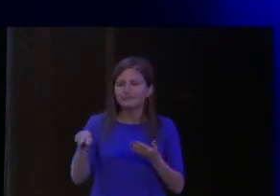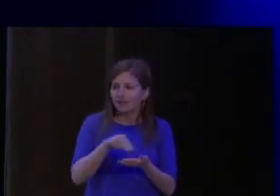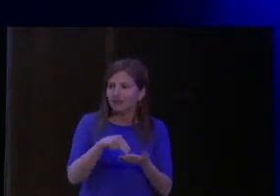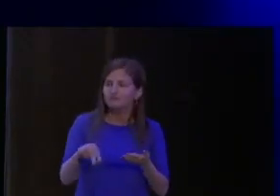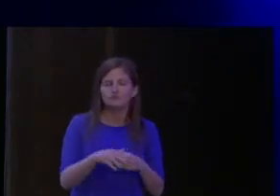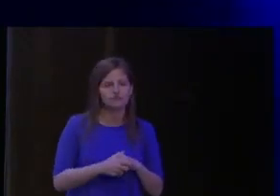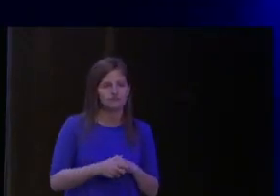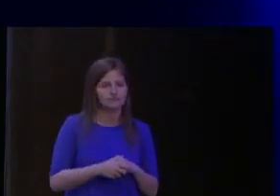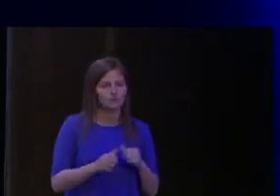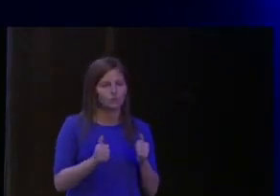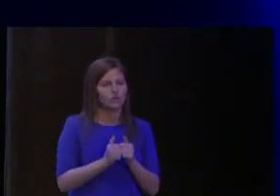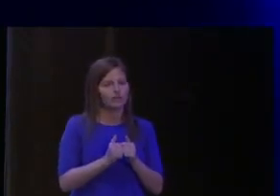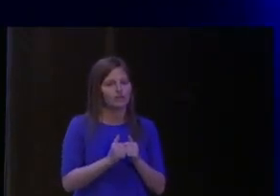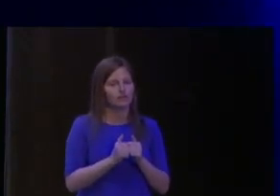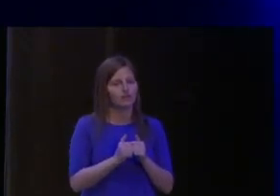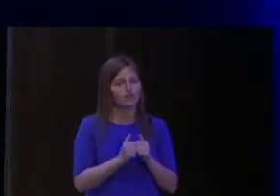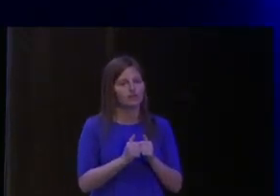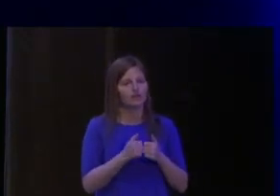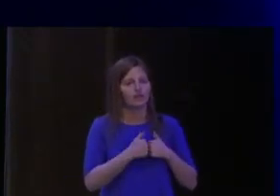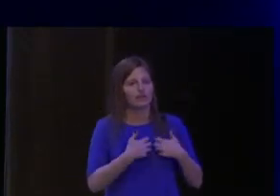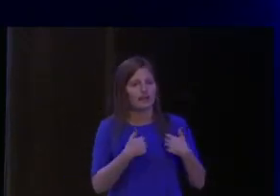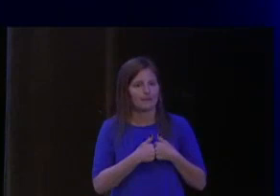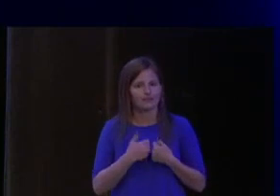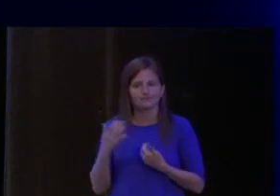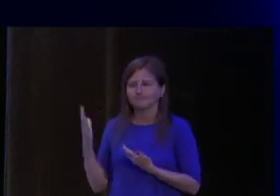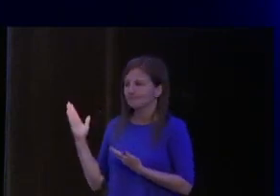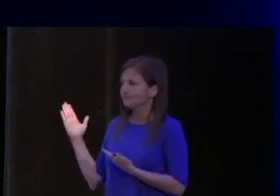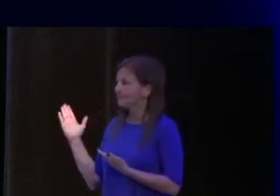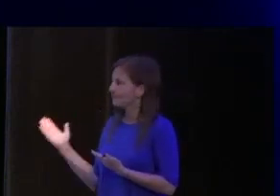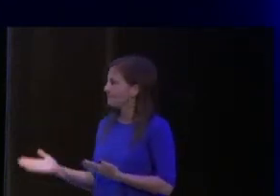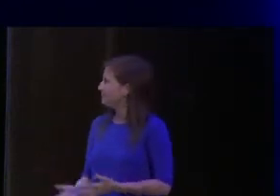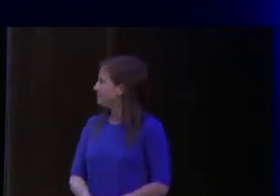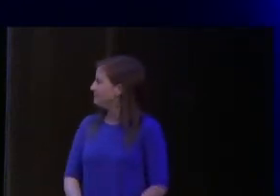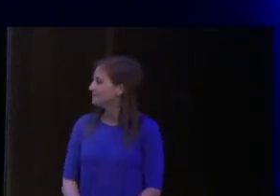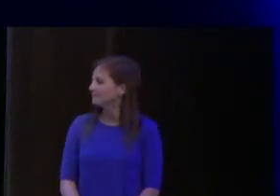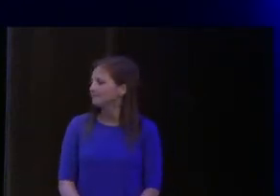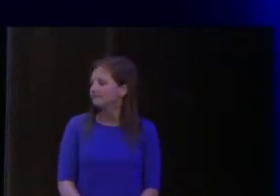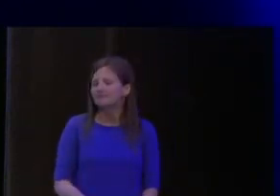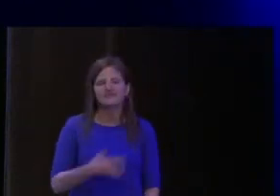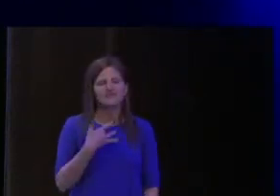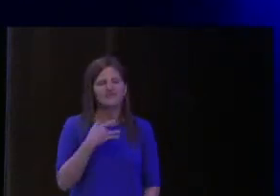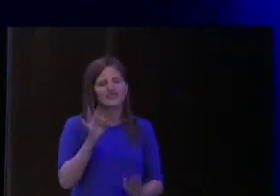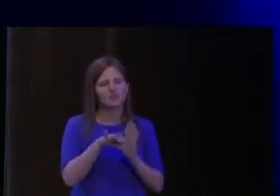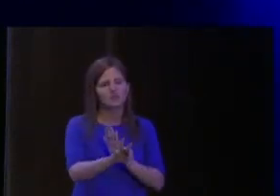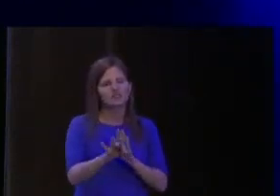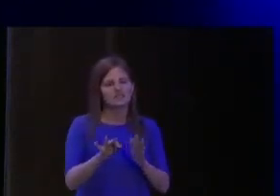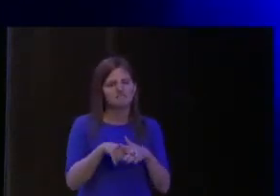dance with agape. Dance with the ray of agape. Feel the